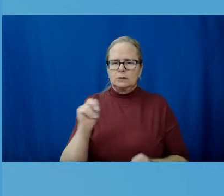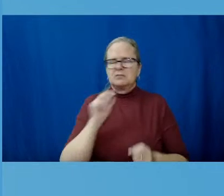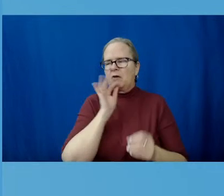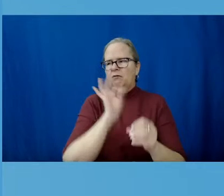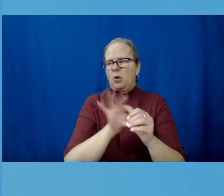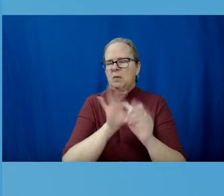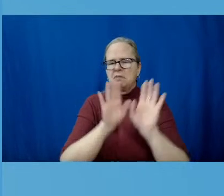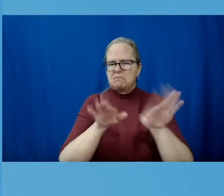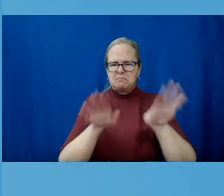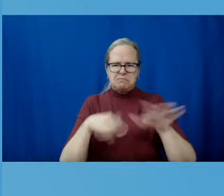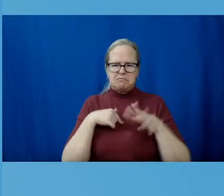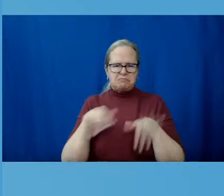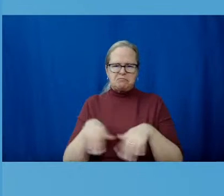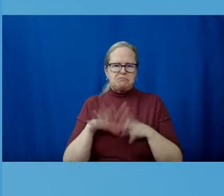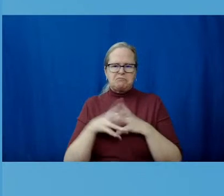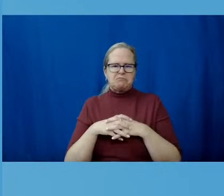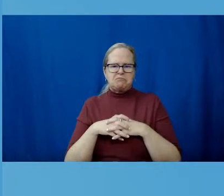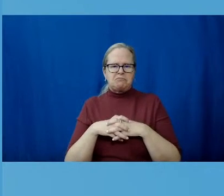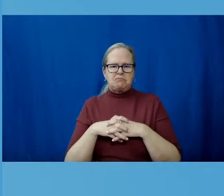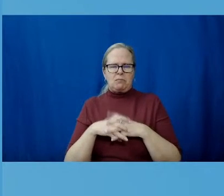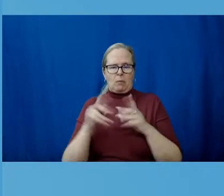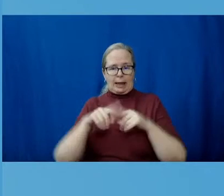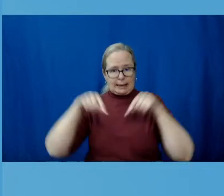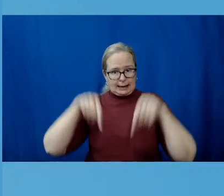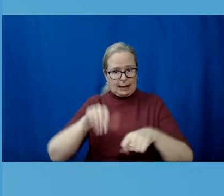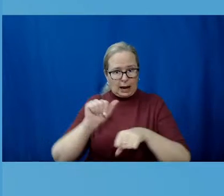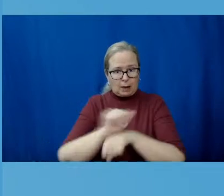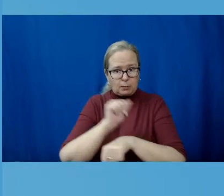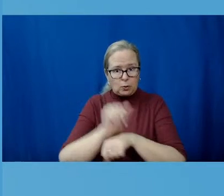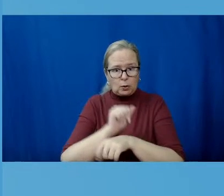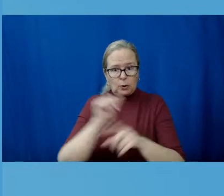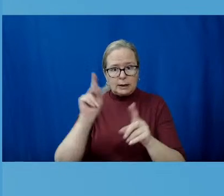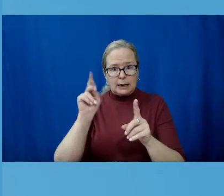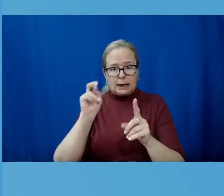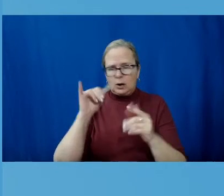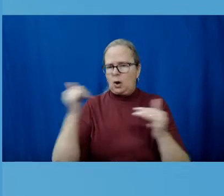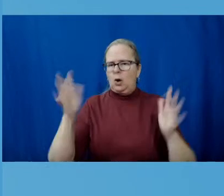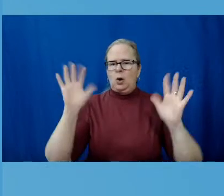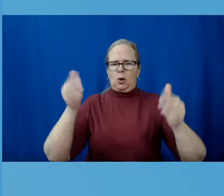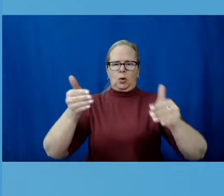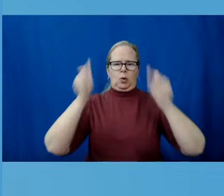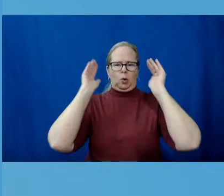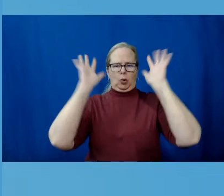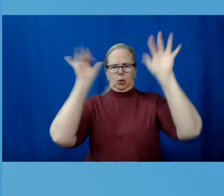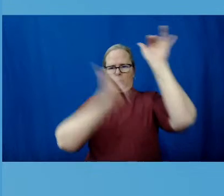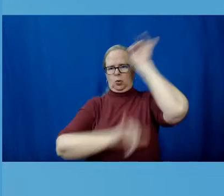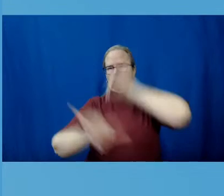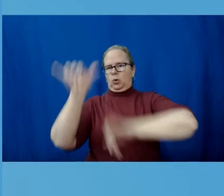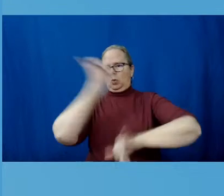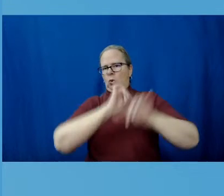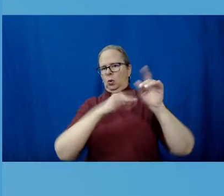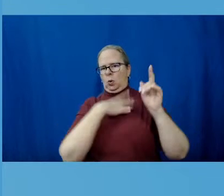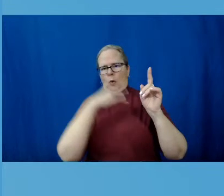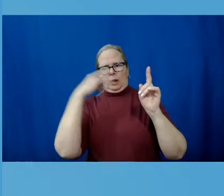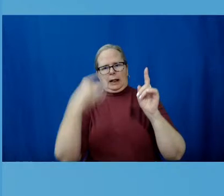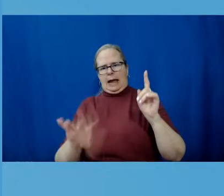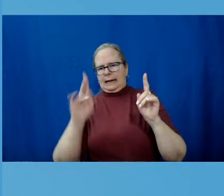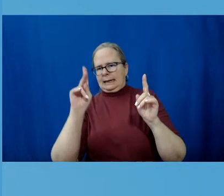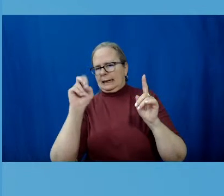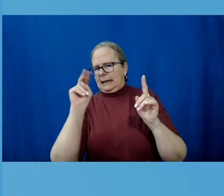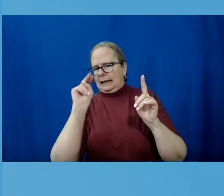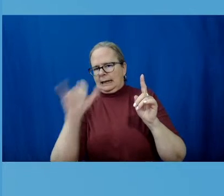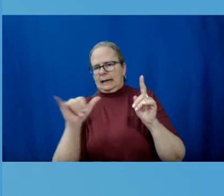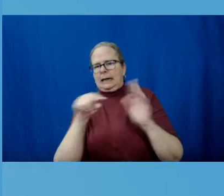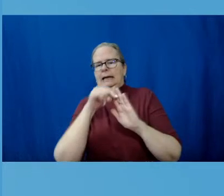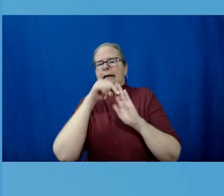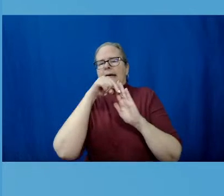Kenney is undergoing. So, related to all of that, or